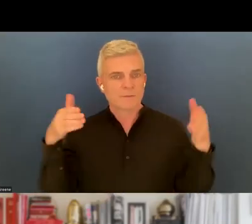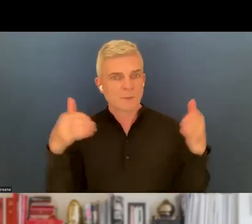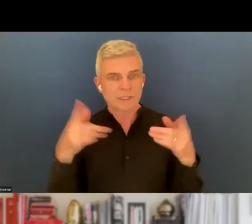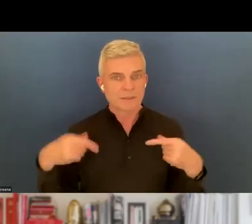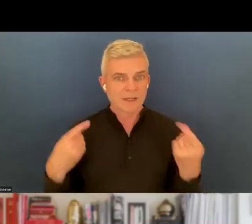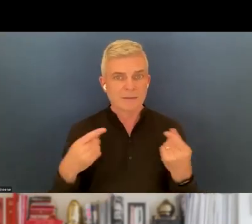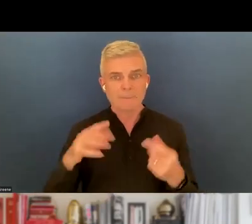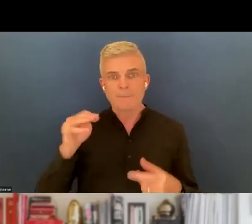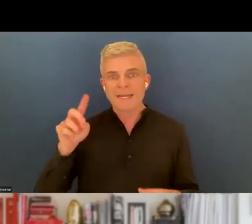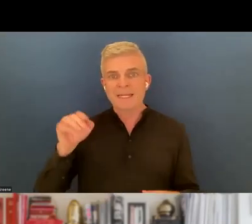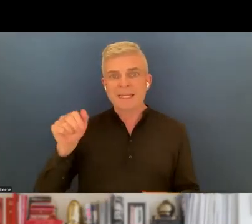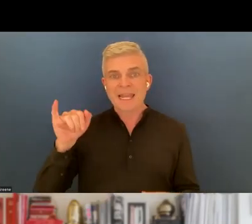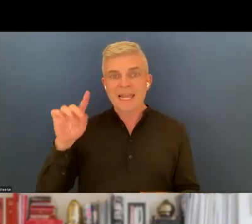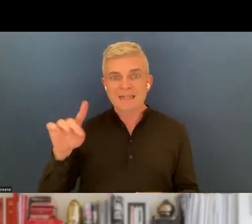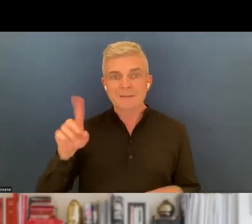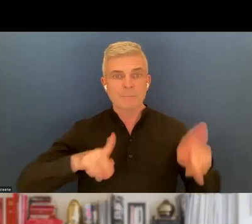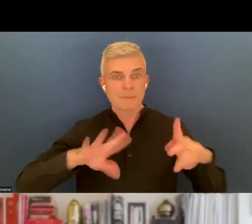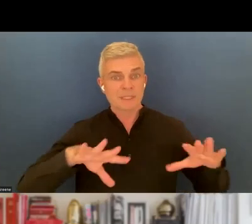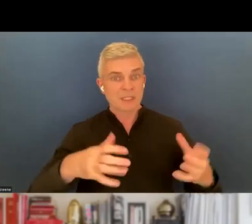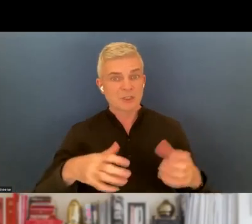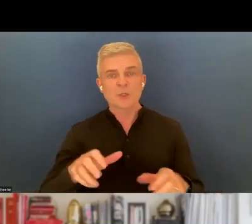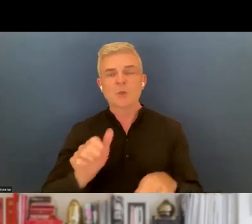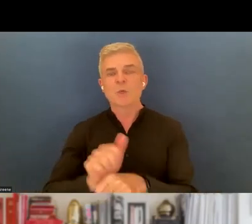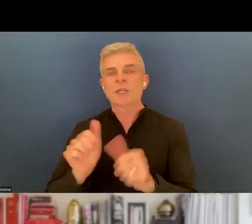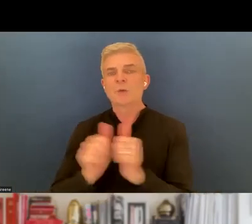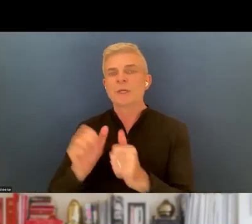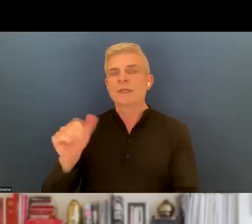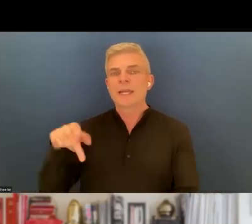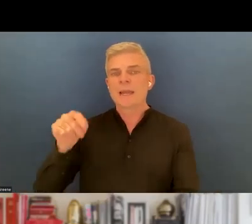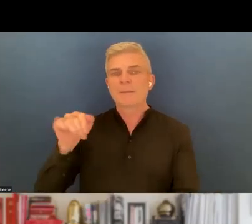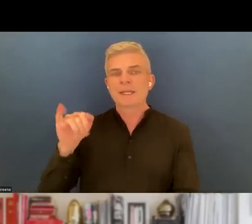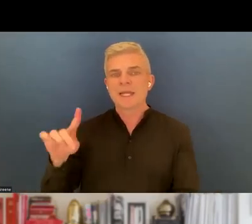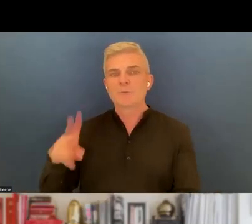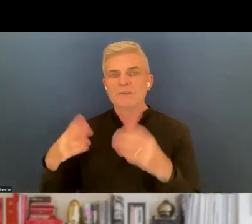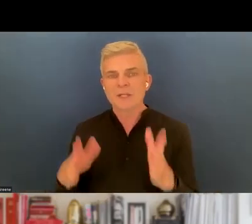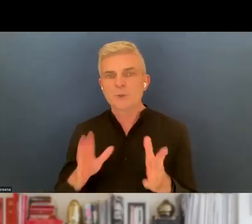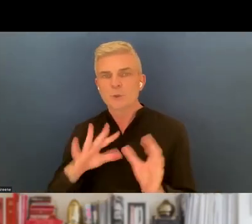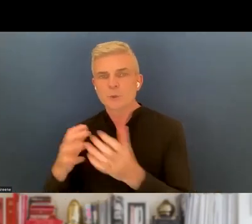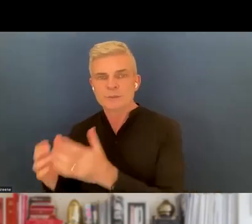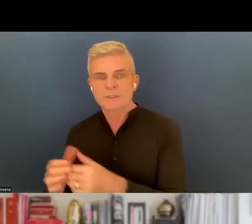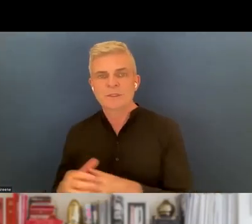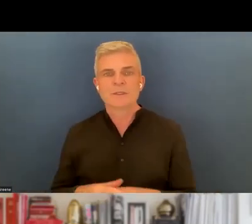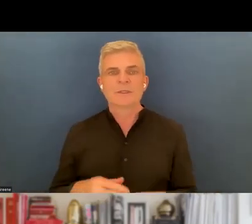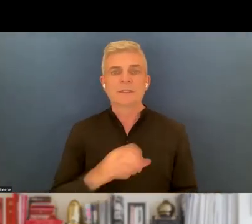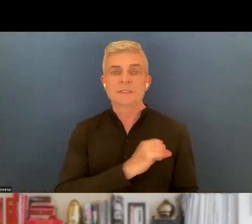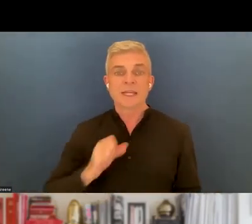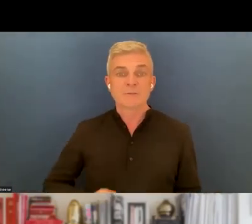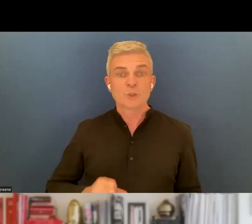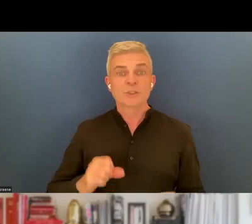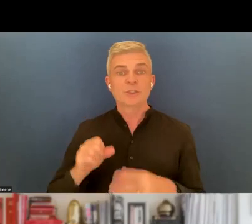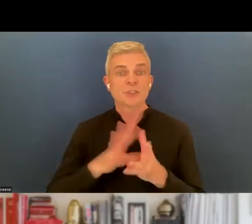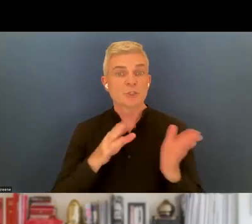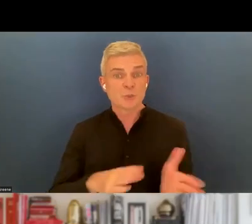Medicaid population and working with capitated provider groups. At Stanford students